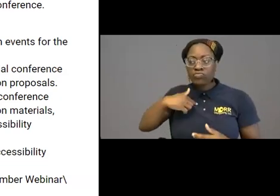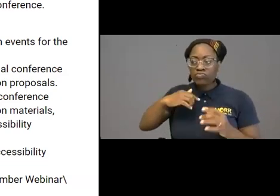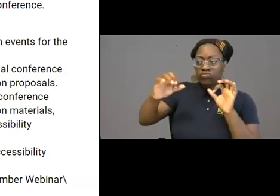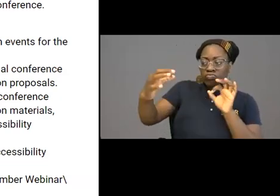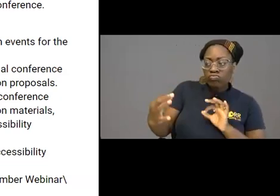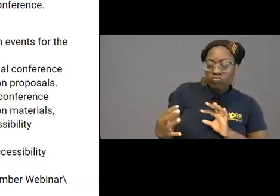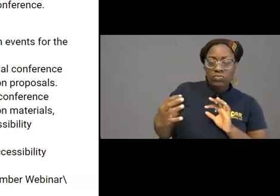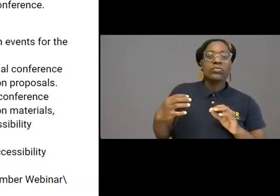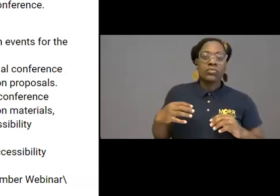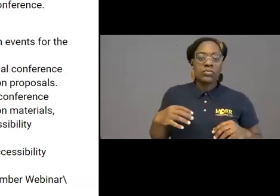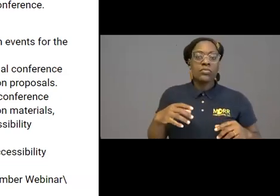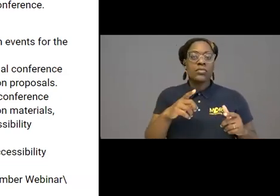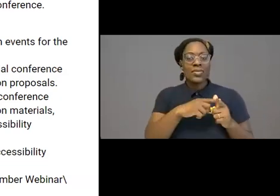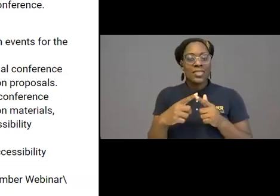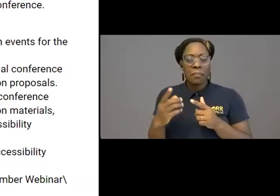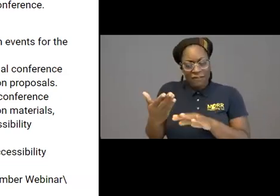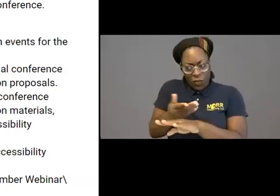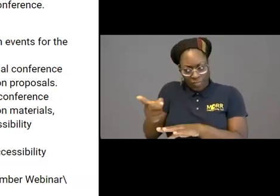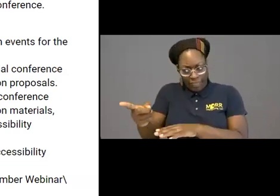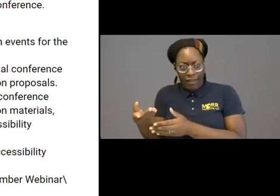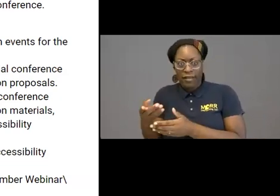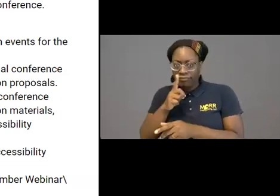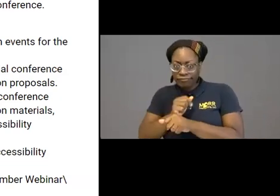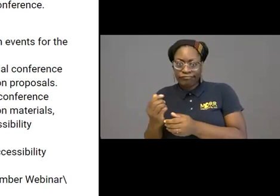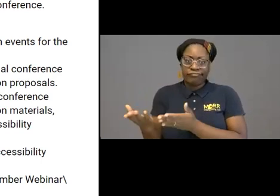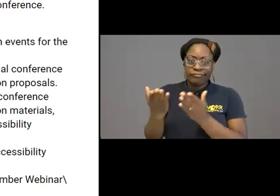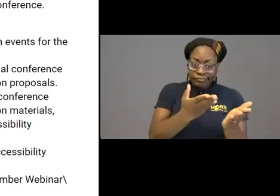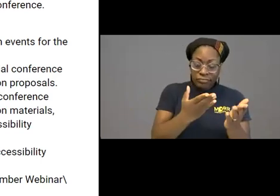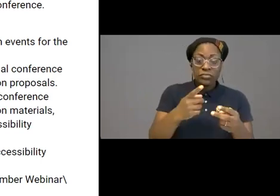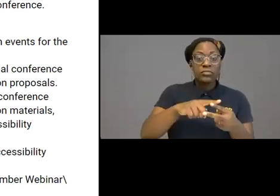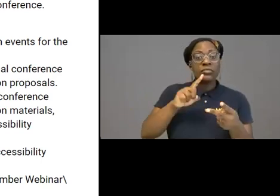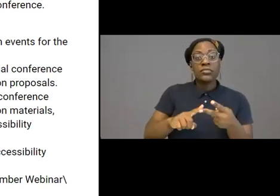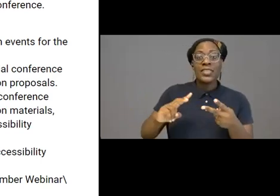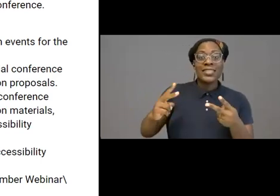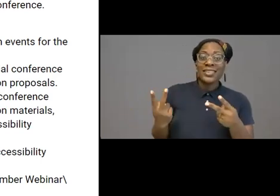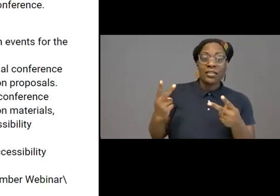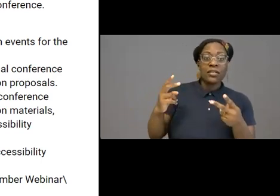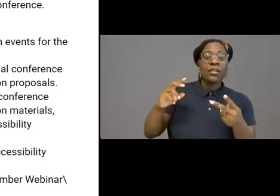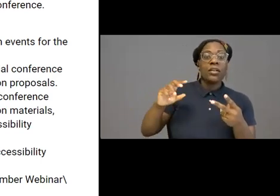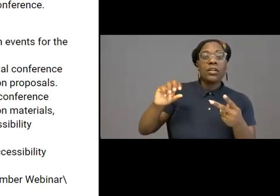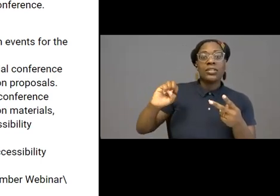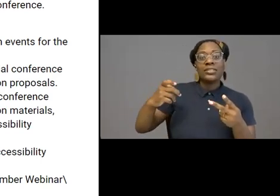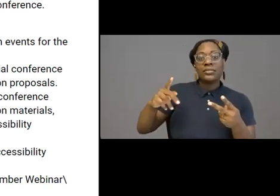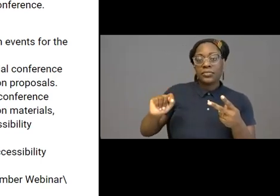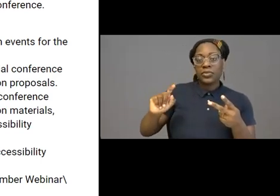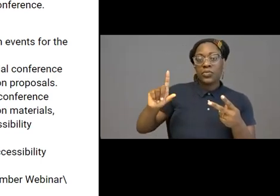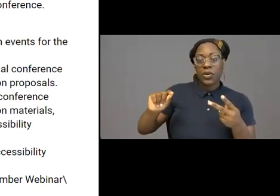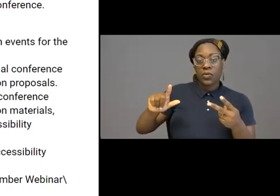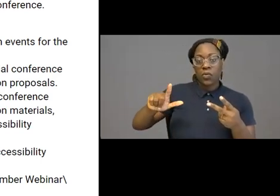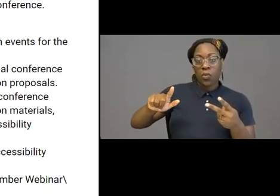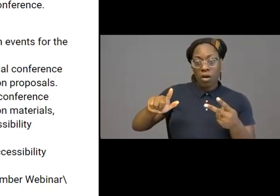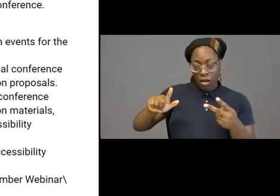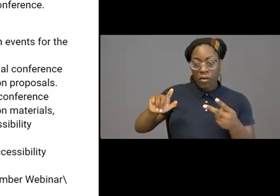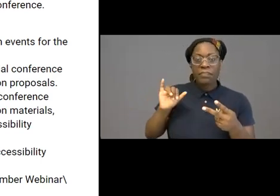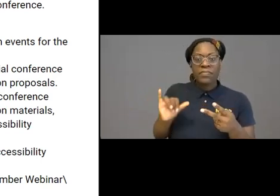them ensure that their materials were accessible. So in August 2021, we hosted a webinar on